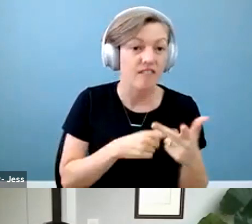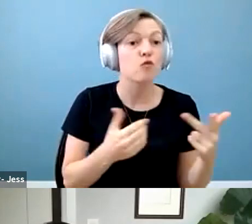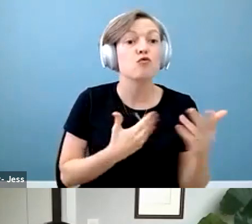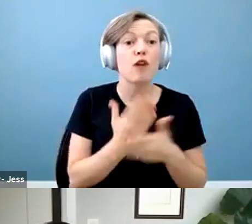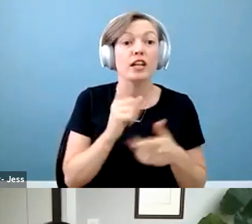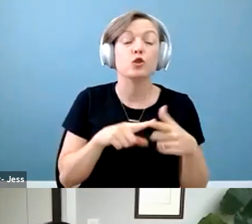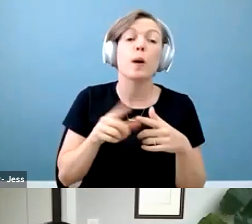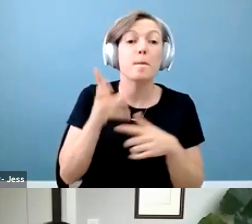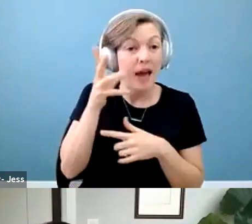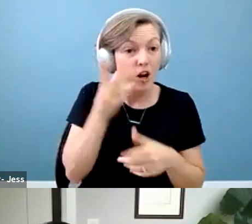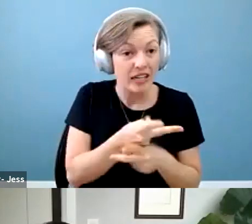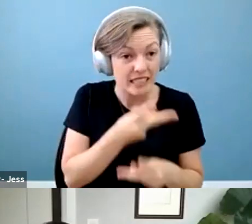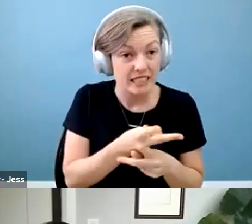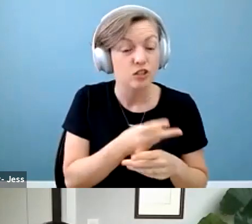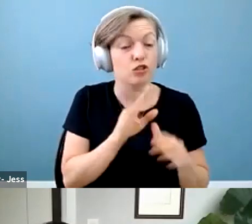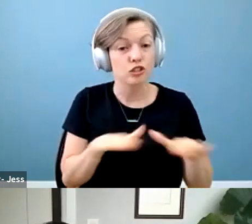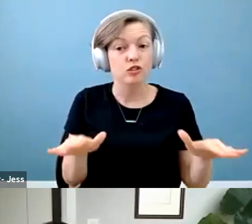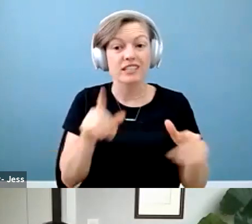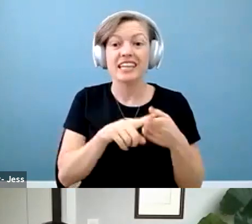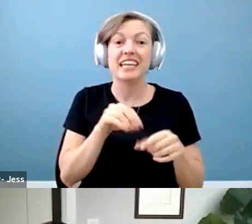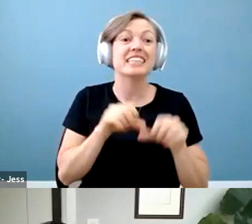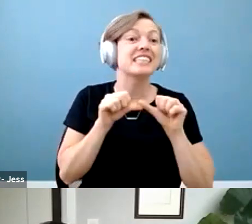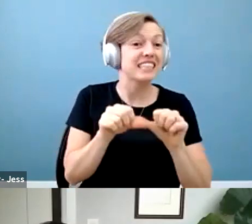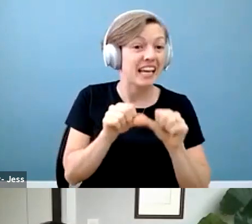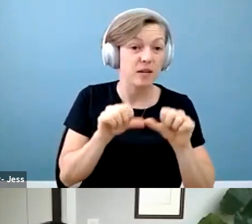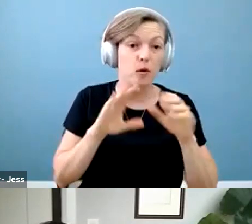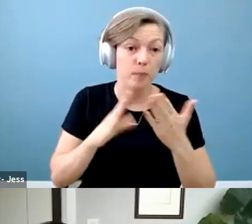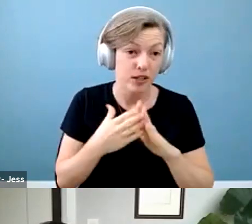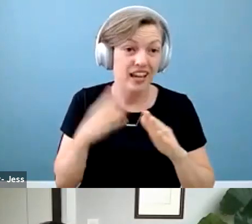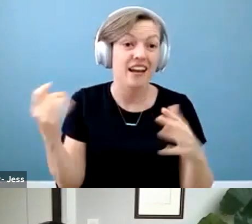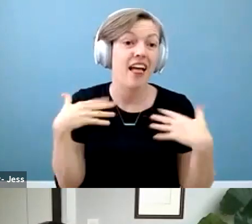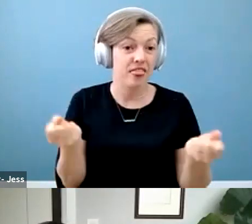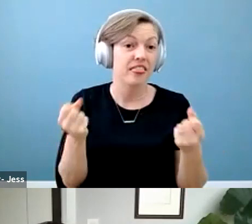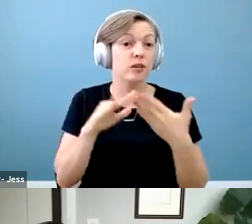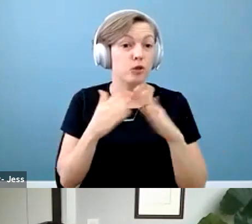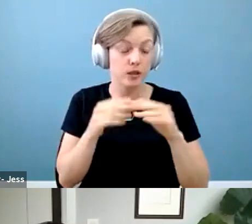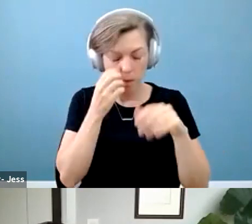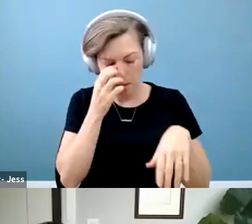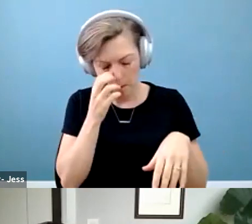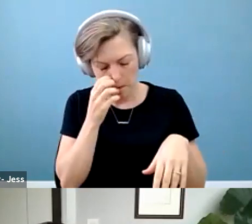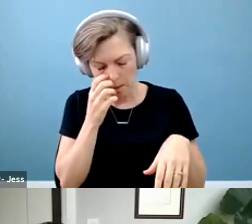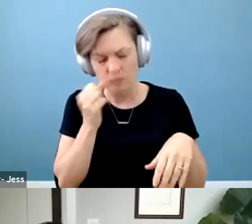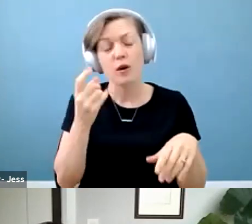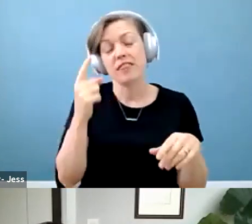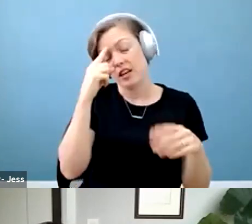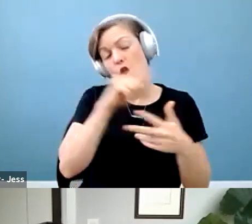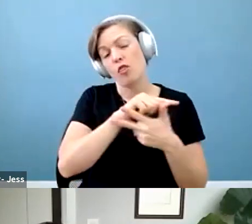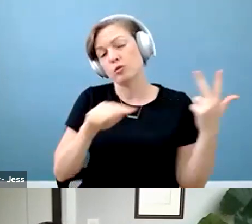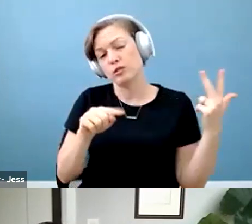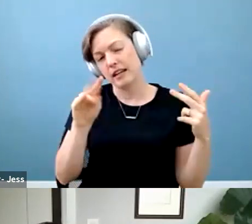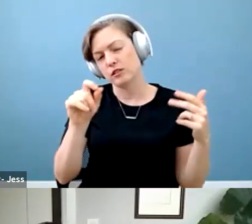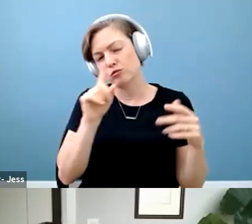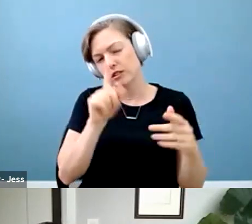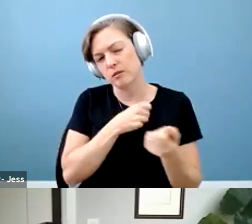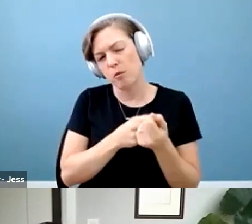parent children in sustainable community and healthy community. And so I think all of those tenets really support